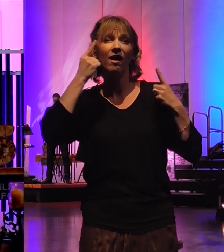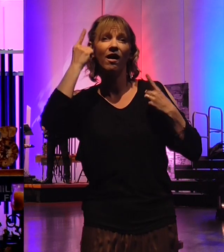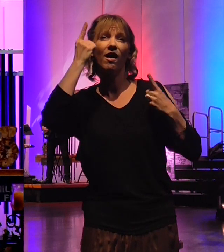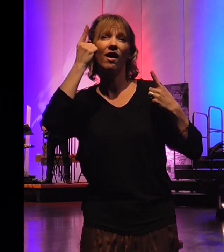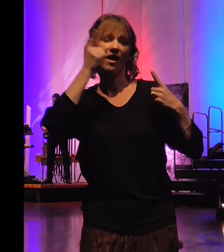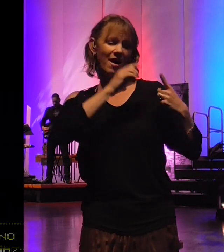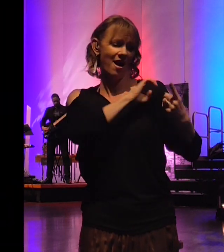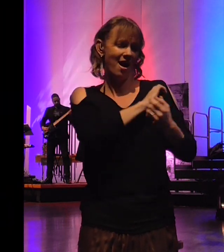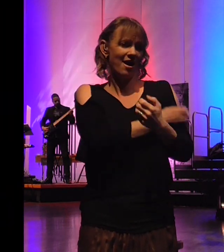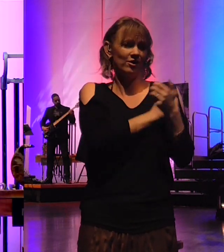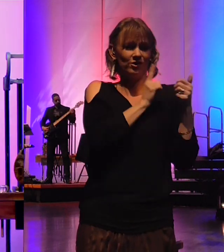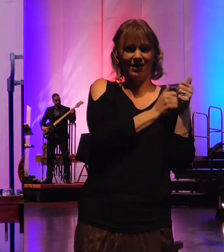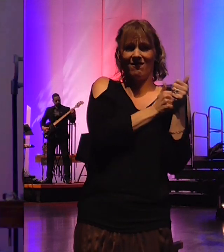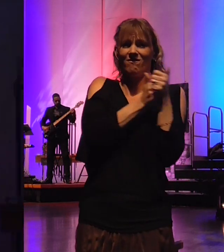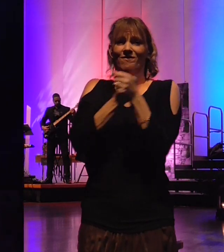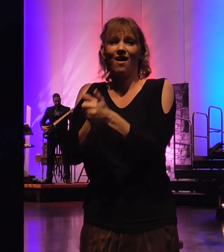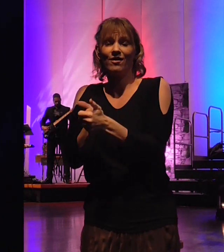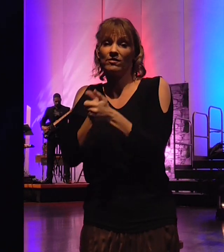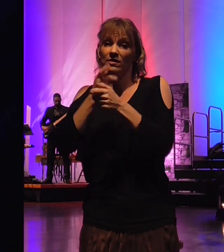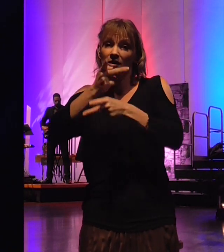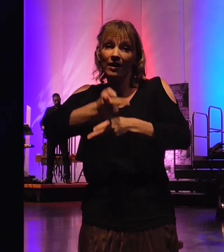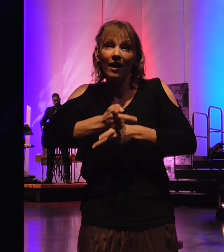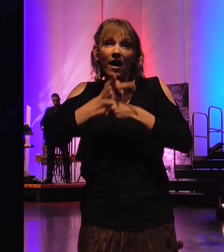careful what you say.